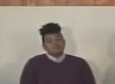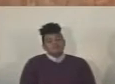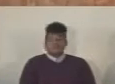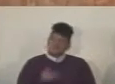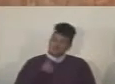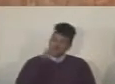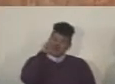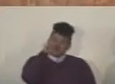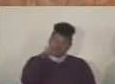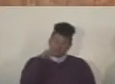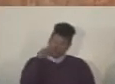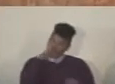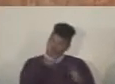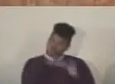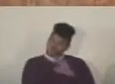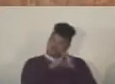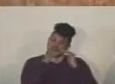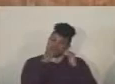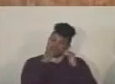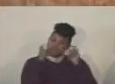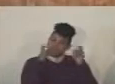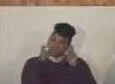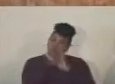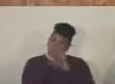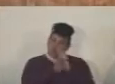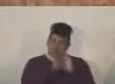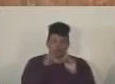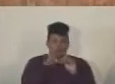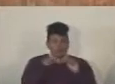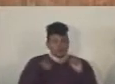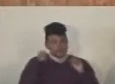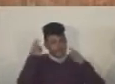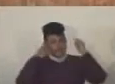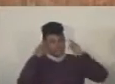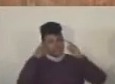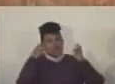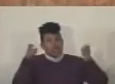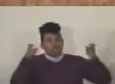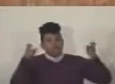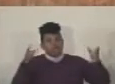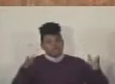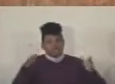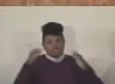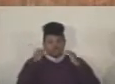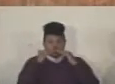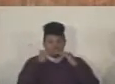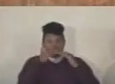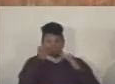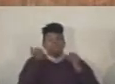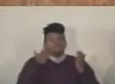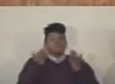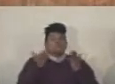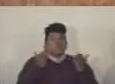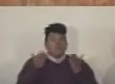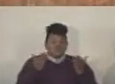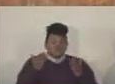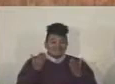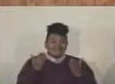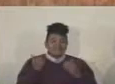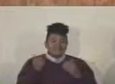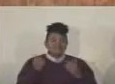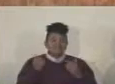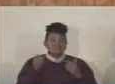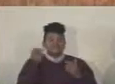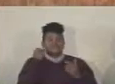therefore am delighted to hear from the leader that after much discussion it was agreed that one should